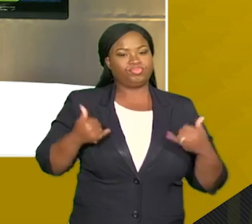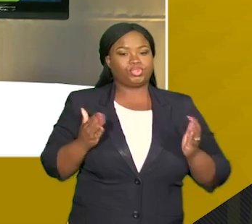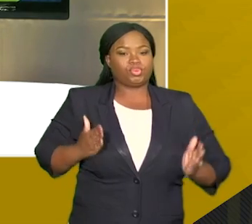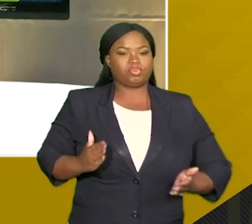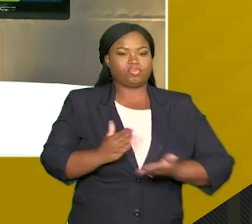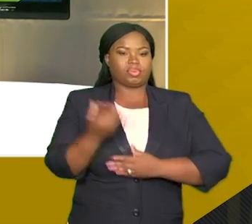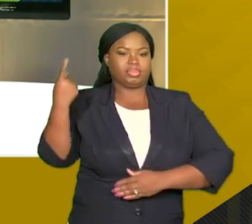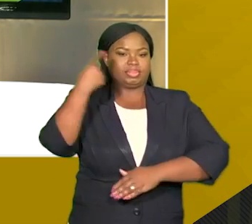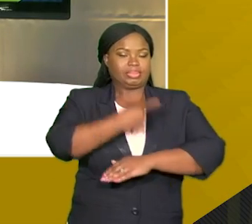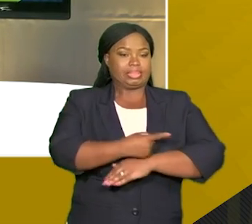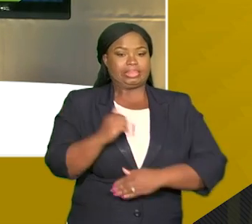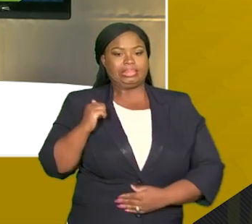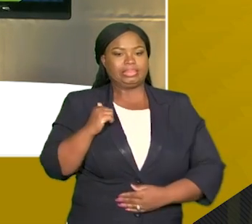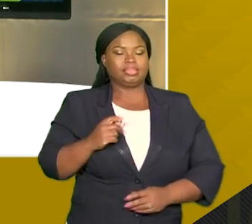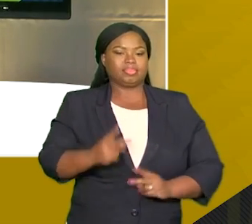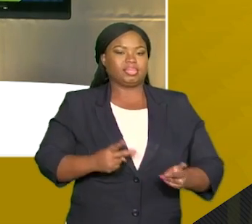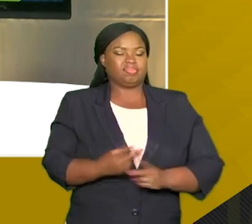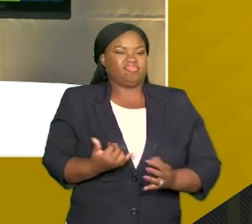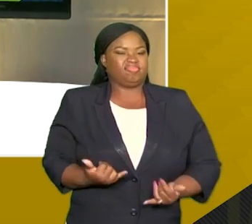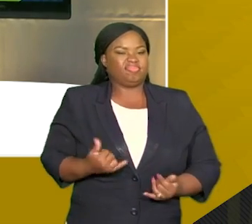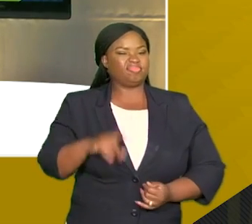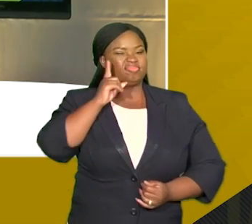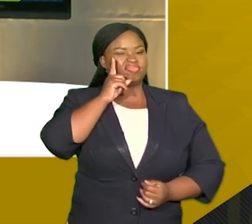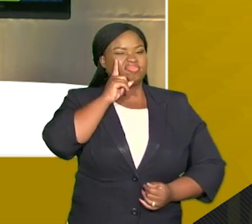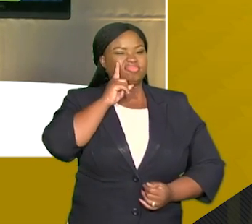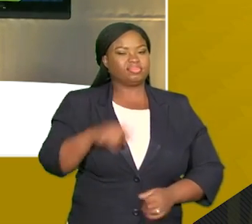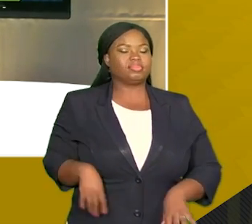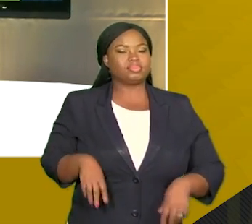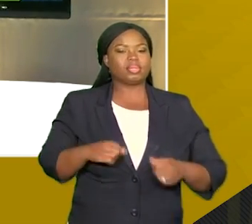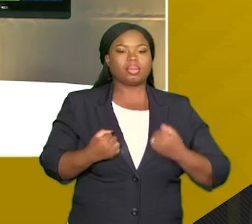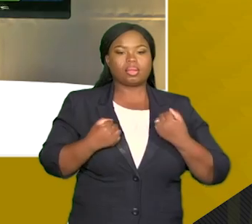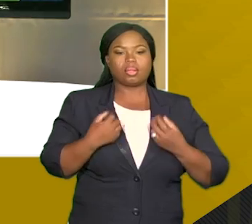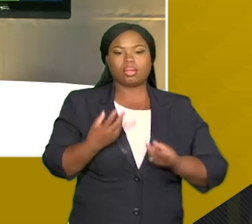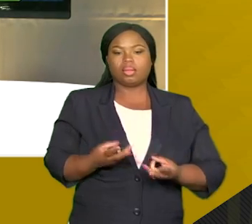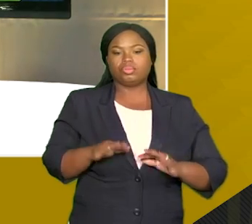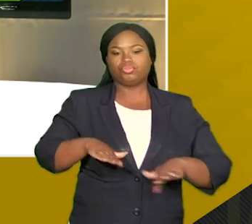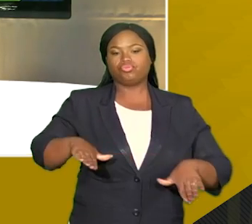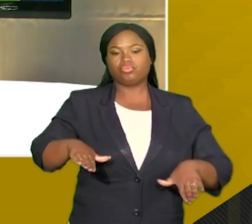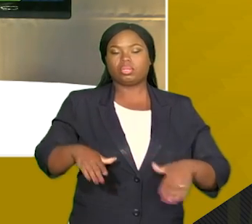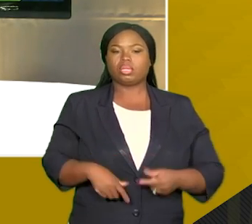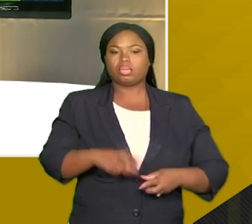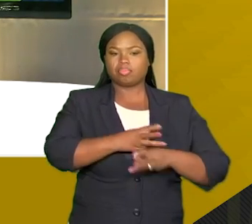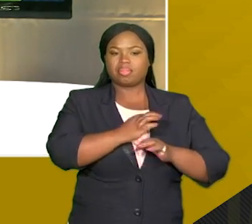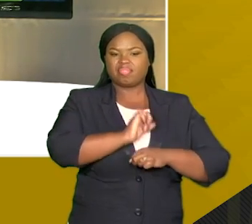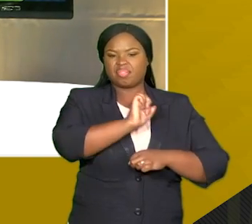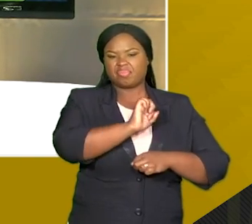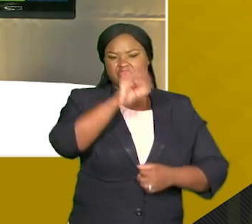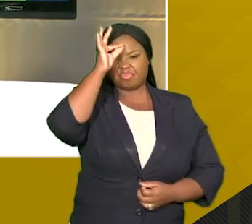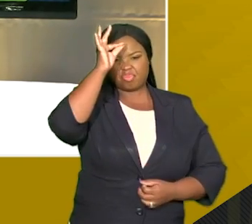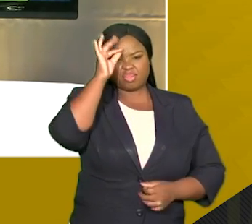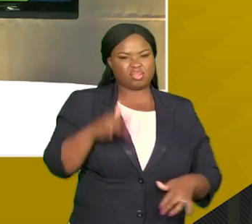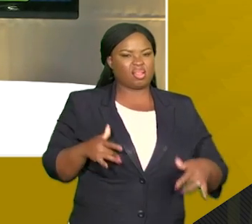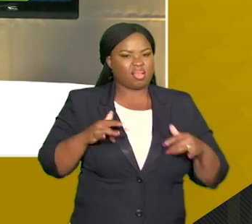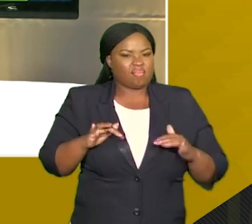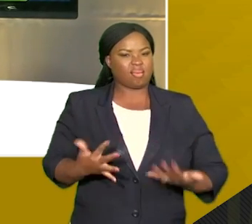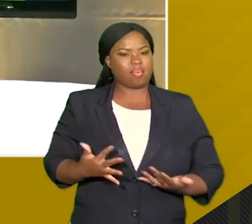Human Rights Day. But le khone mo ga Daily Thetha re lebella taba ya banenyana ba banang batswadi ba leng di police officers. How is it? What